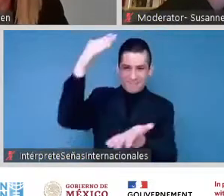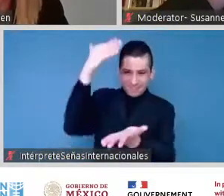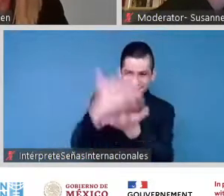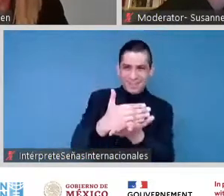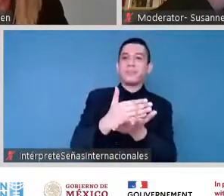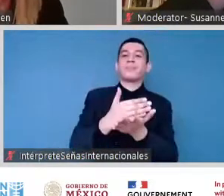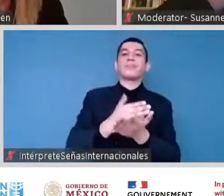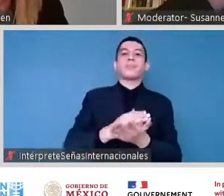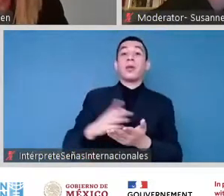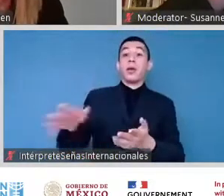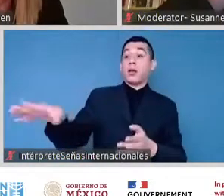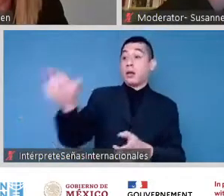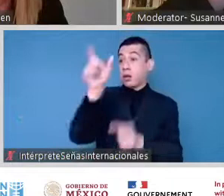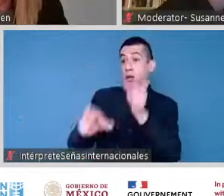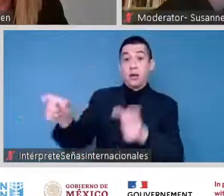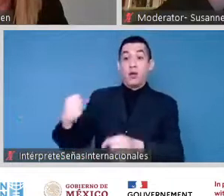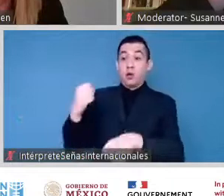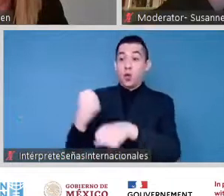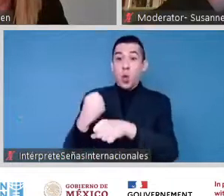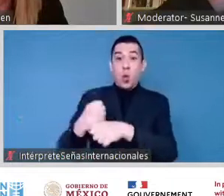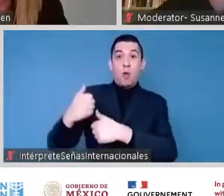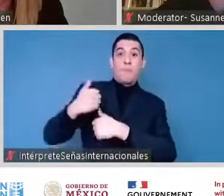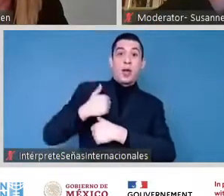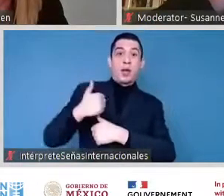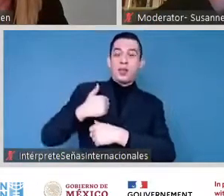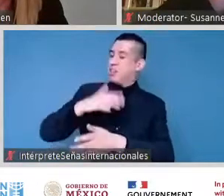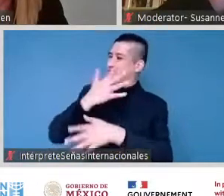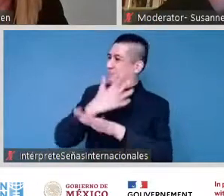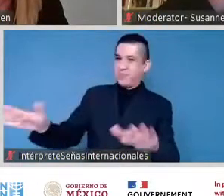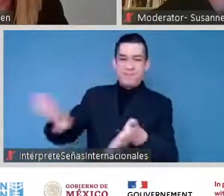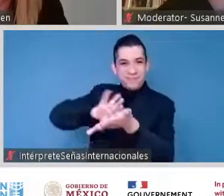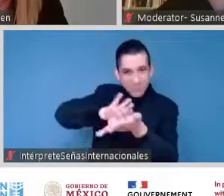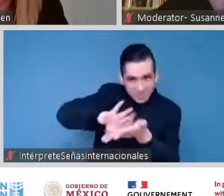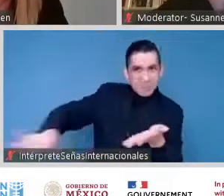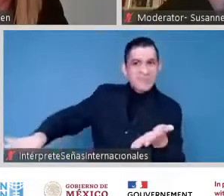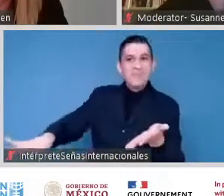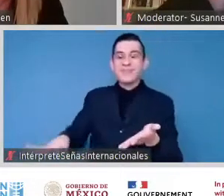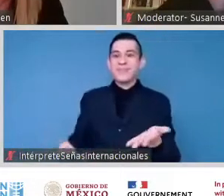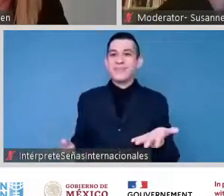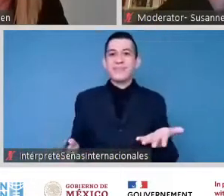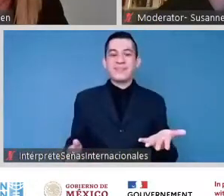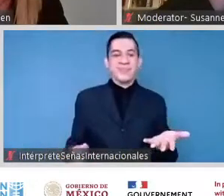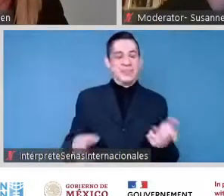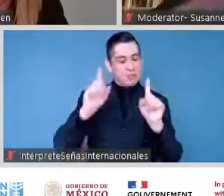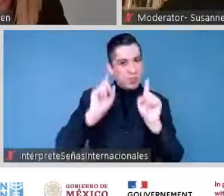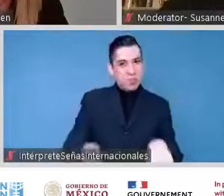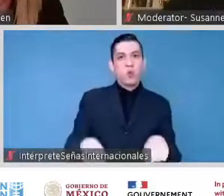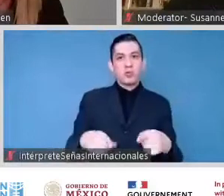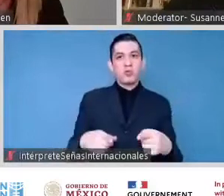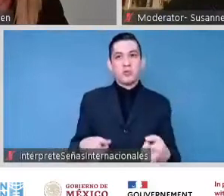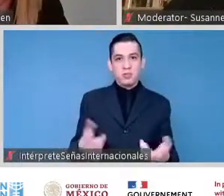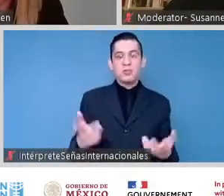controlling arms trades and as enshrined in the Arms Trade Treaty, as well as redirect funds from weapon